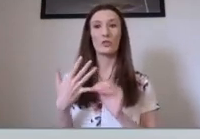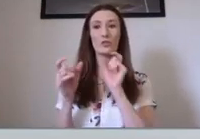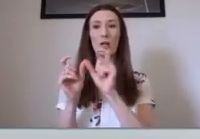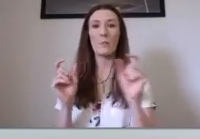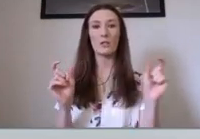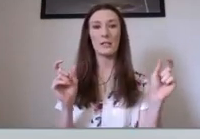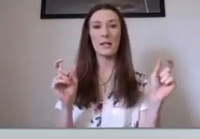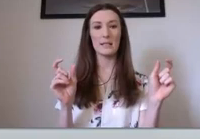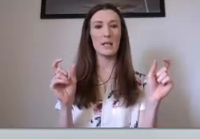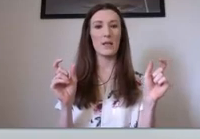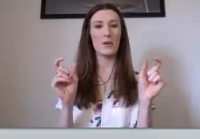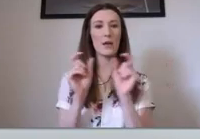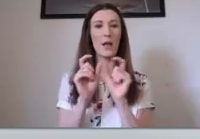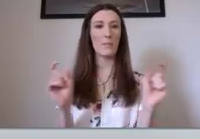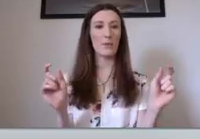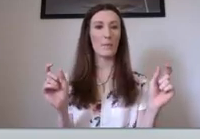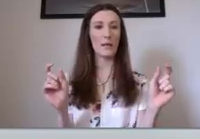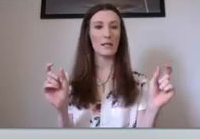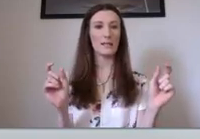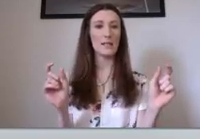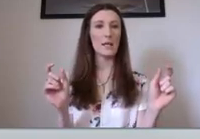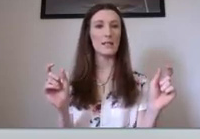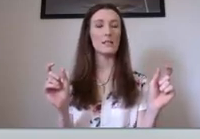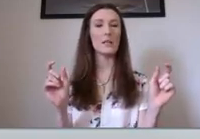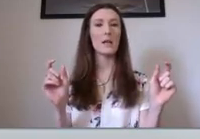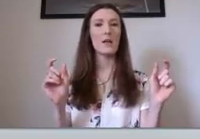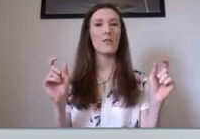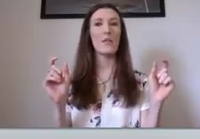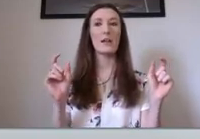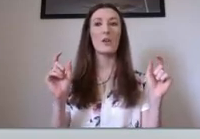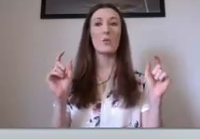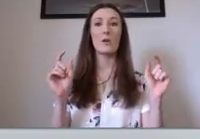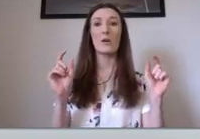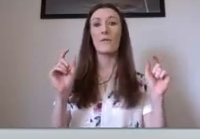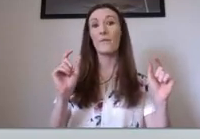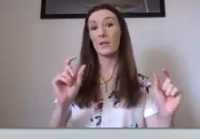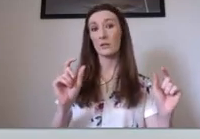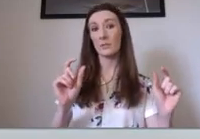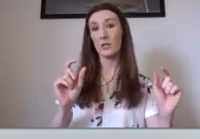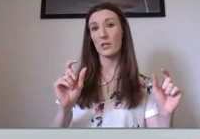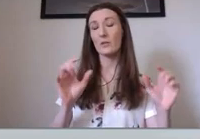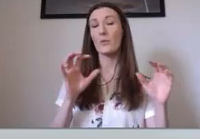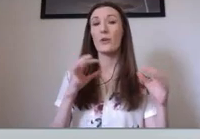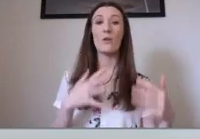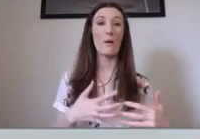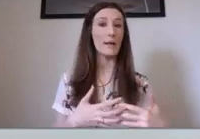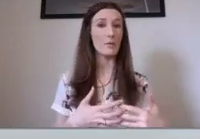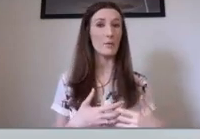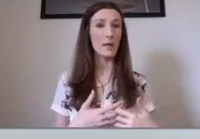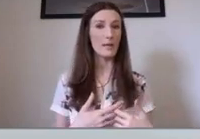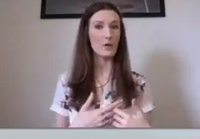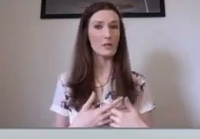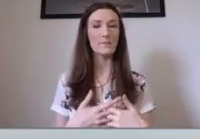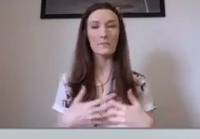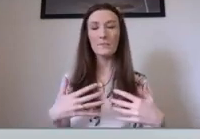you string a bunch of signs together and put them in a sentence, then your facial expressions or your